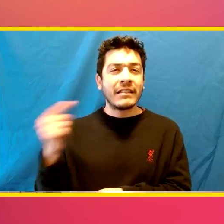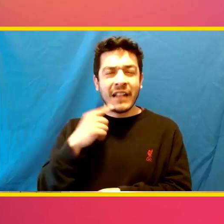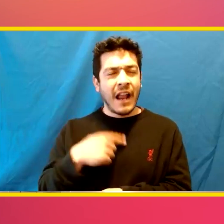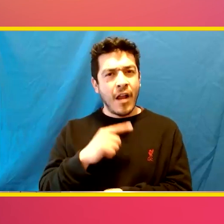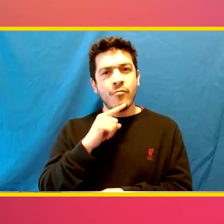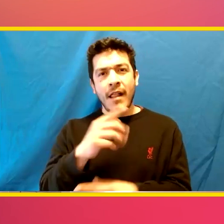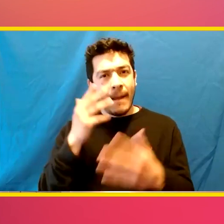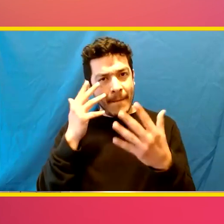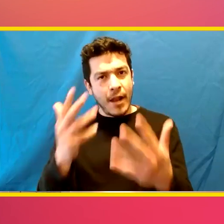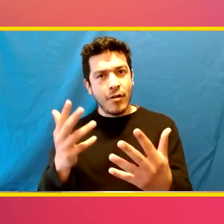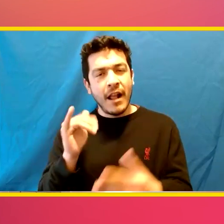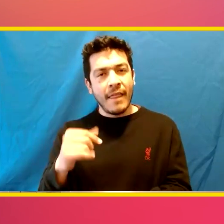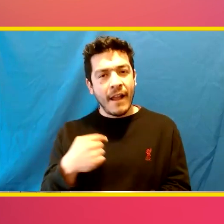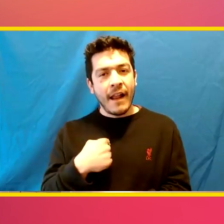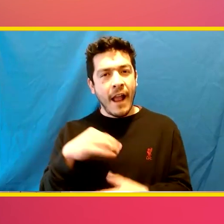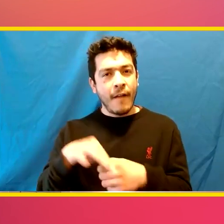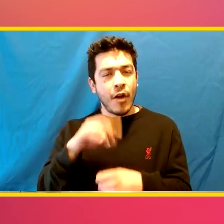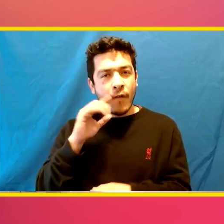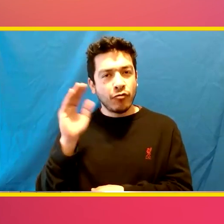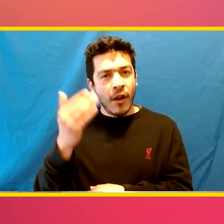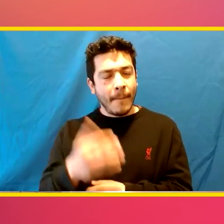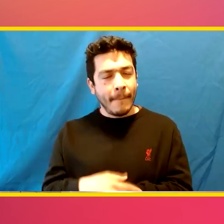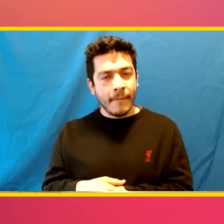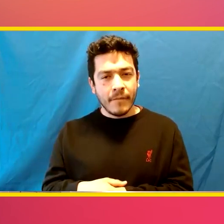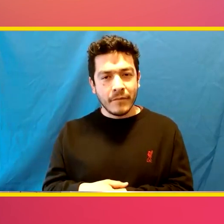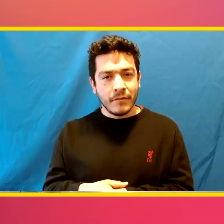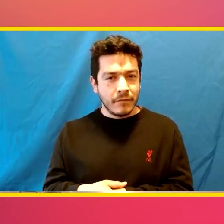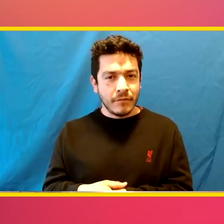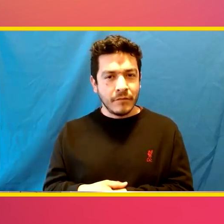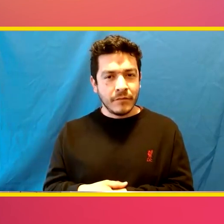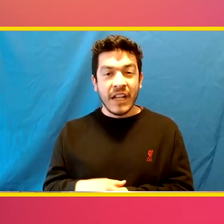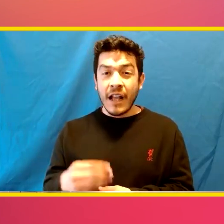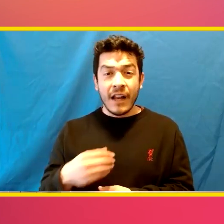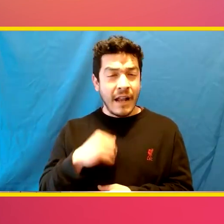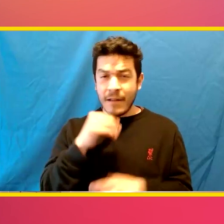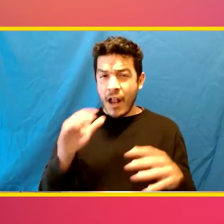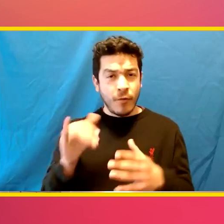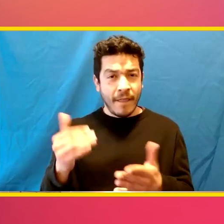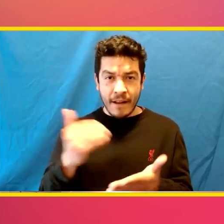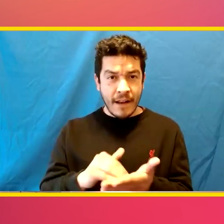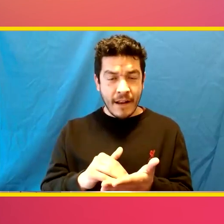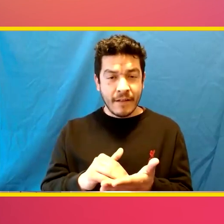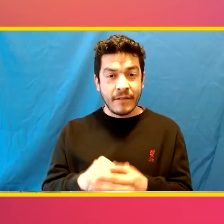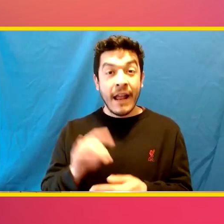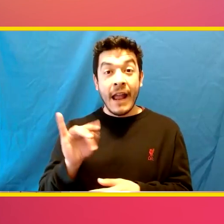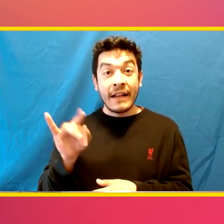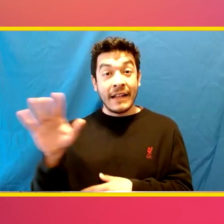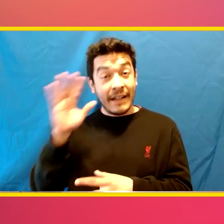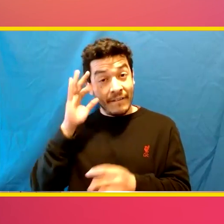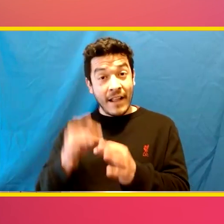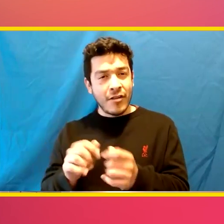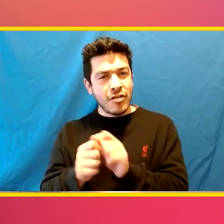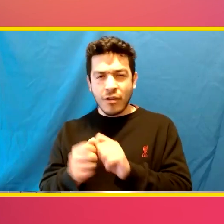really embarrassed that I voted for Trump. And I'm not doing that again. Did his faith